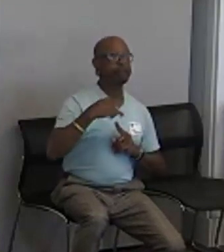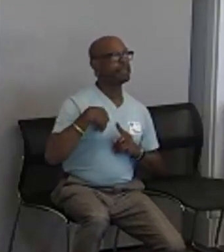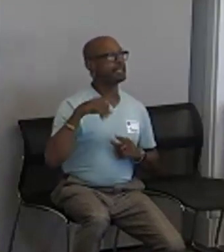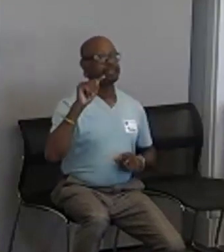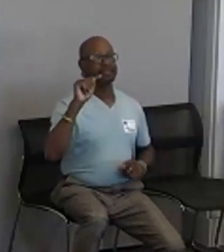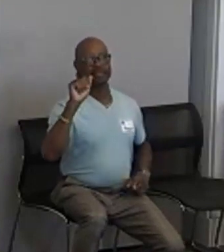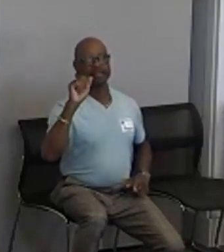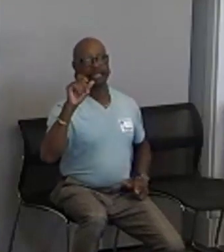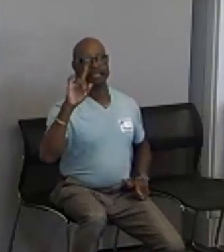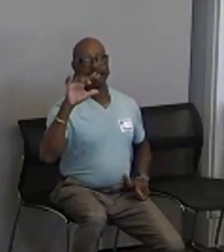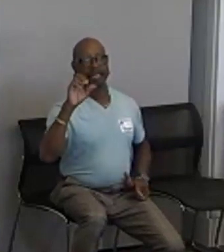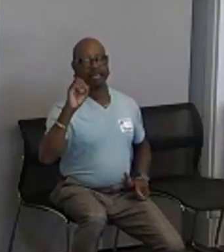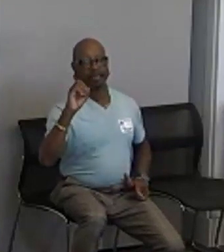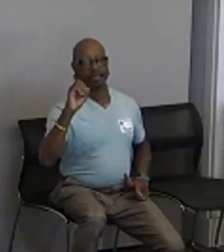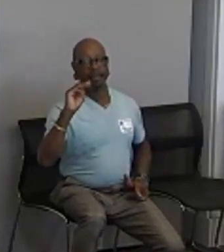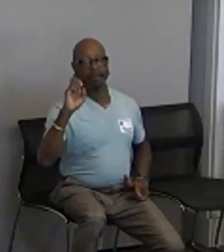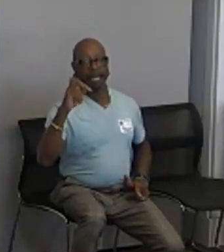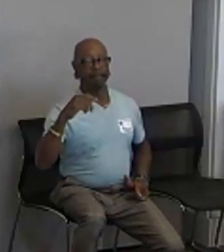Maps Automated Production.